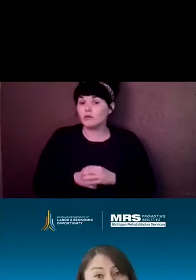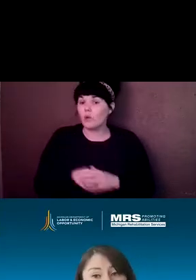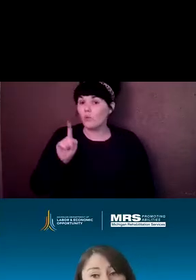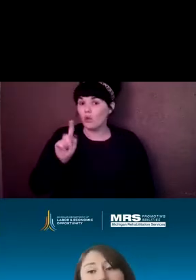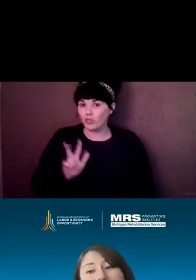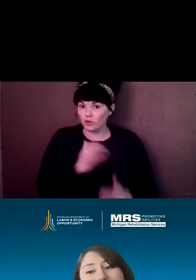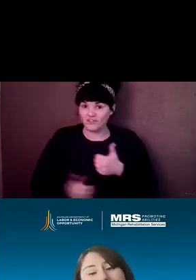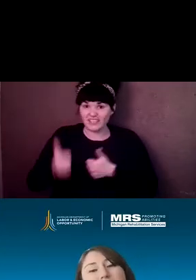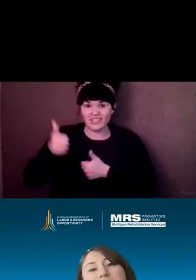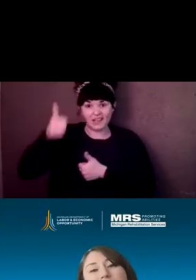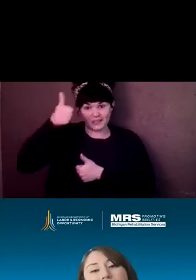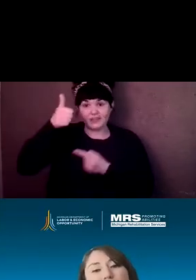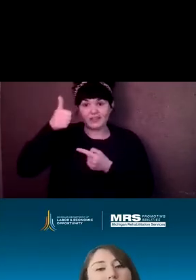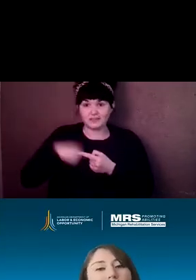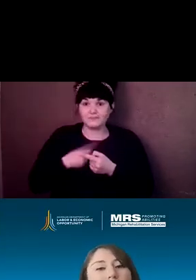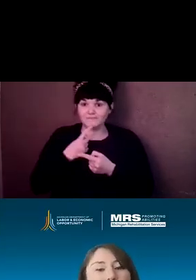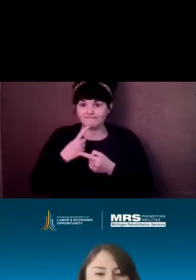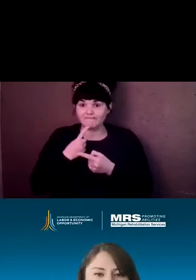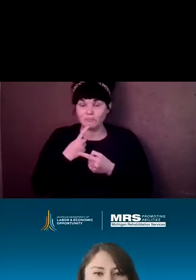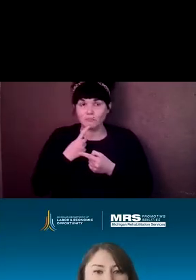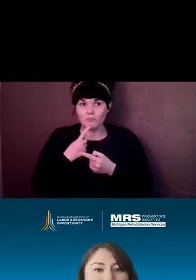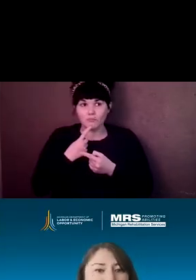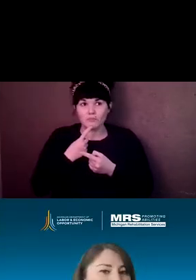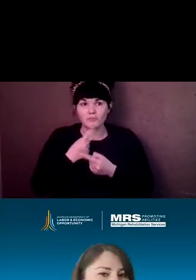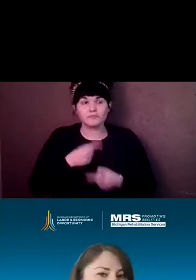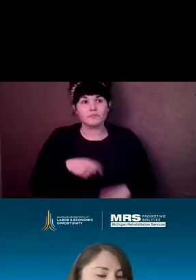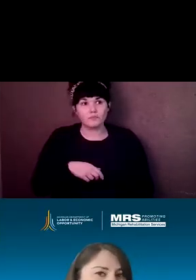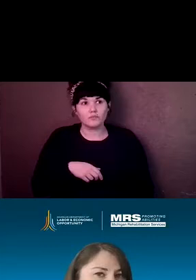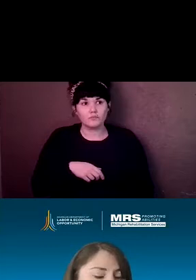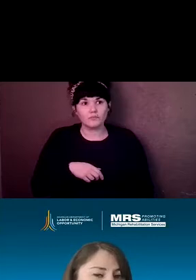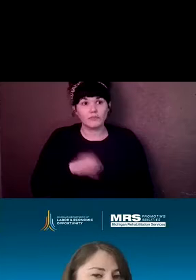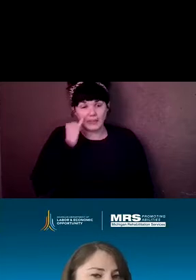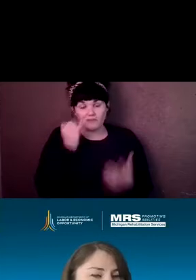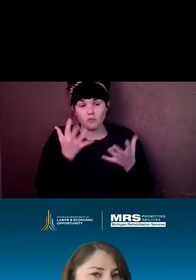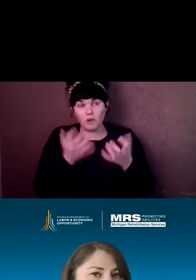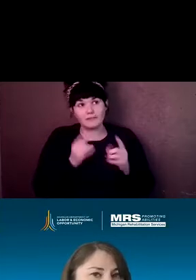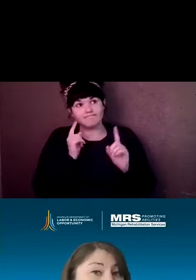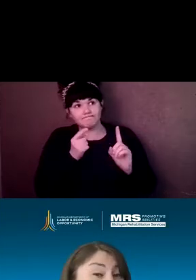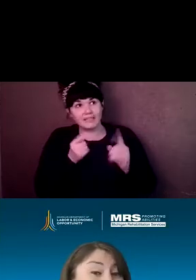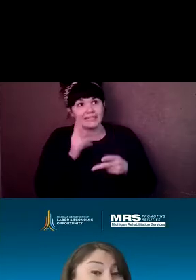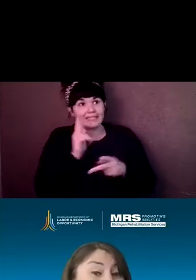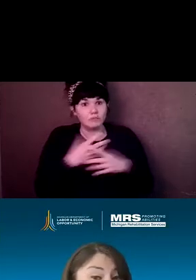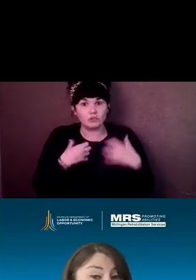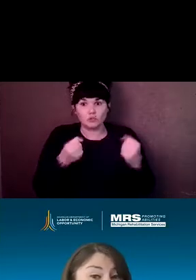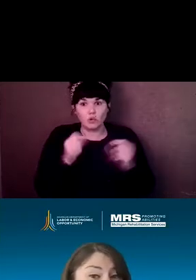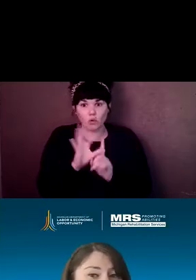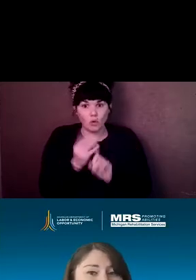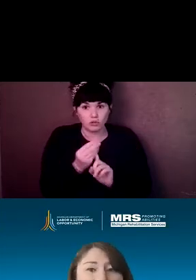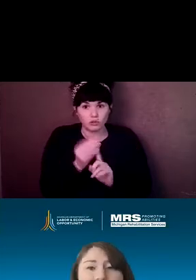the opinion that to keep a strong culture, employees should be in the office about 3 days a